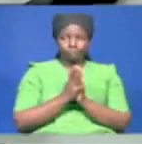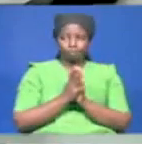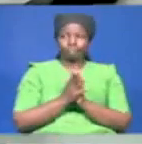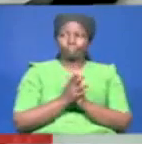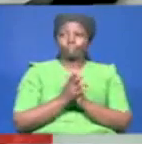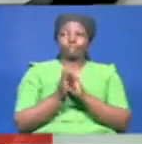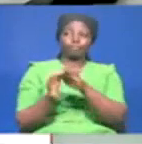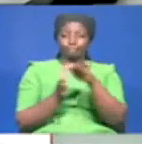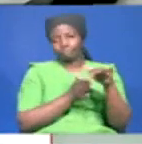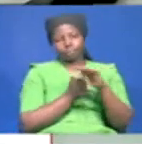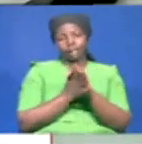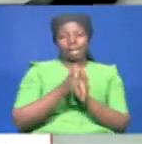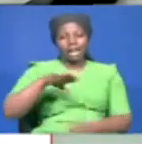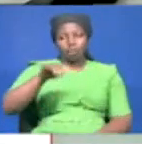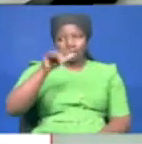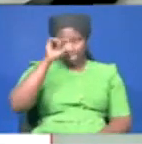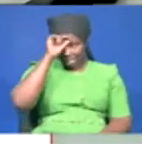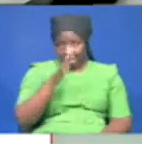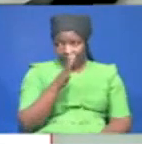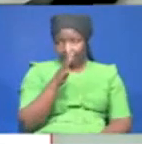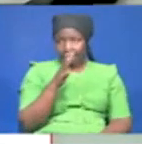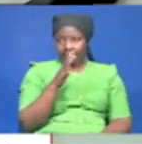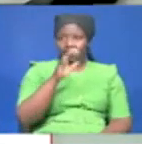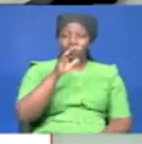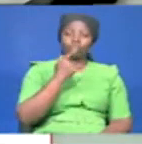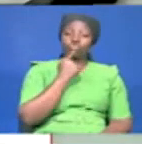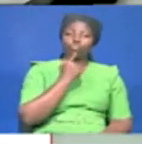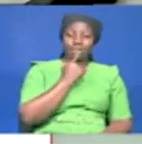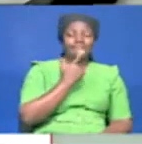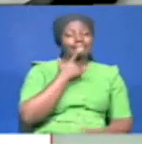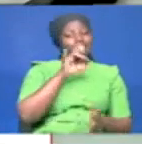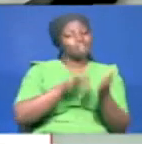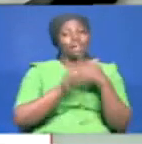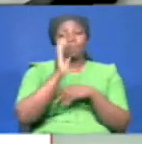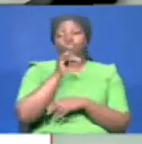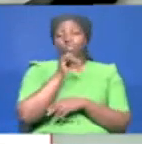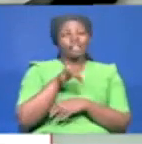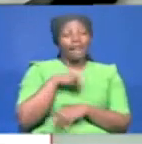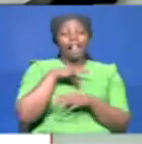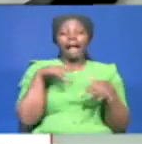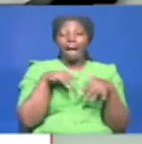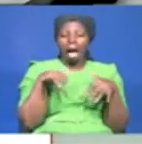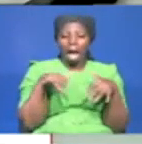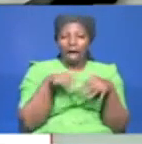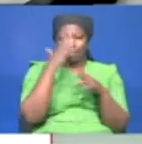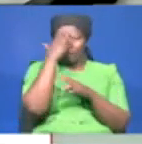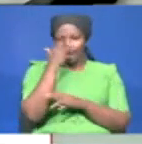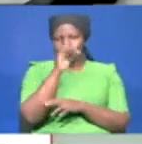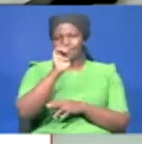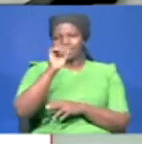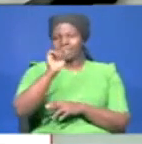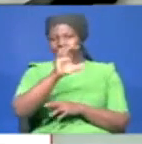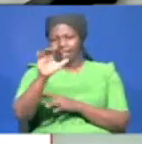Turkana County Governor Jeremiah Lomurukai says he will not be intimidated by the Ethics and Anti-Corruption Commission and